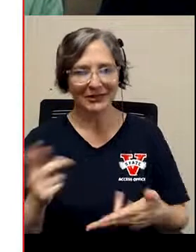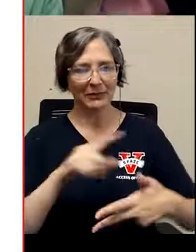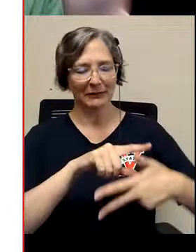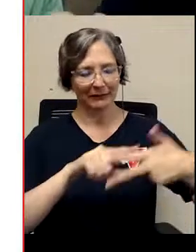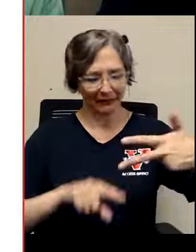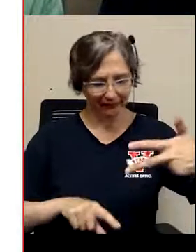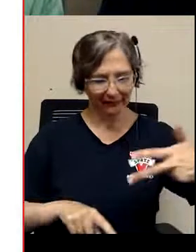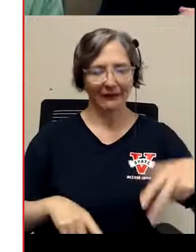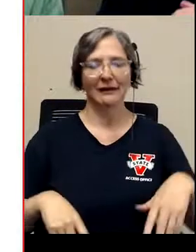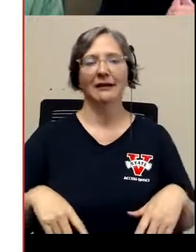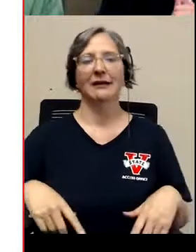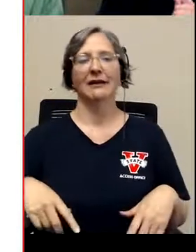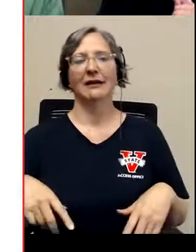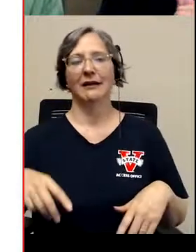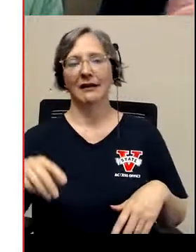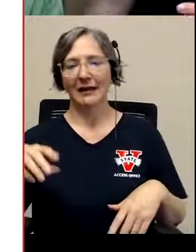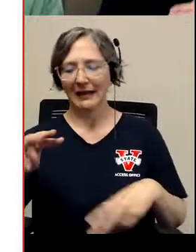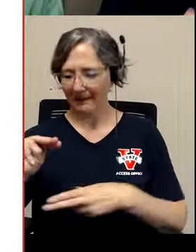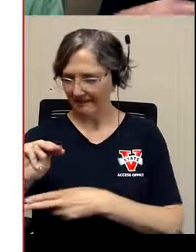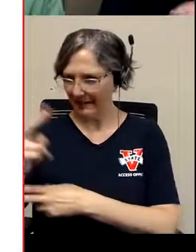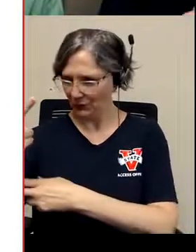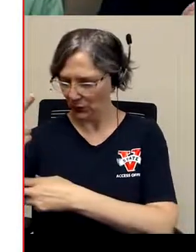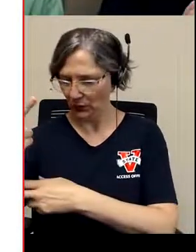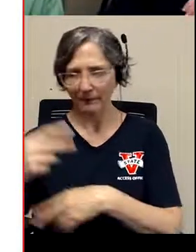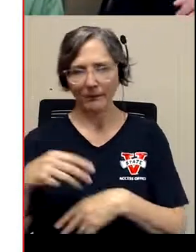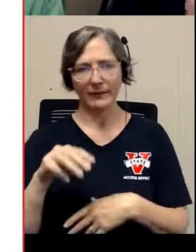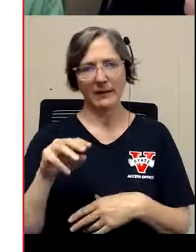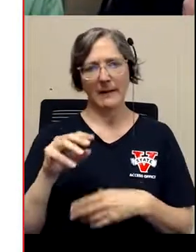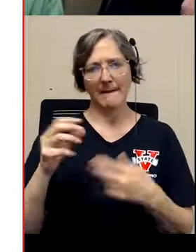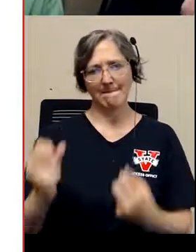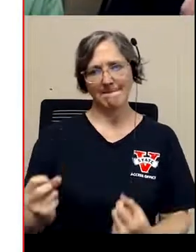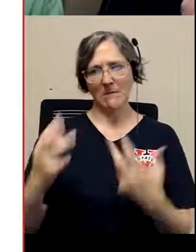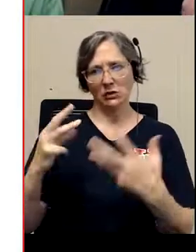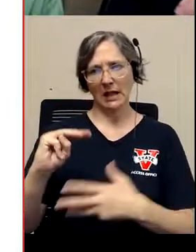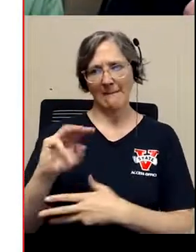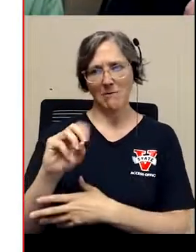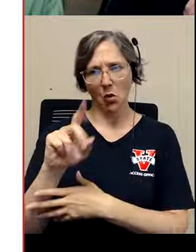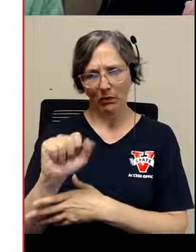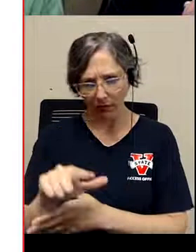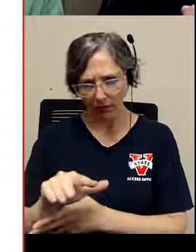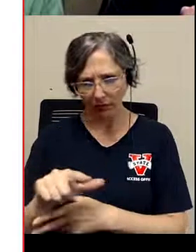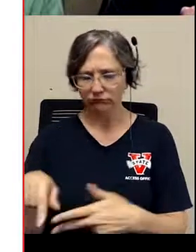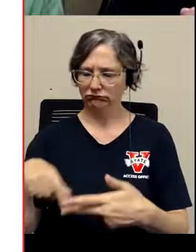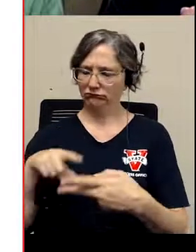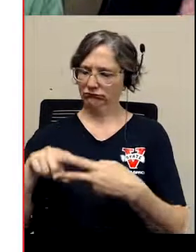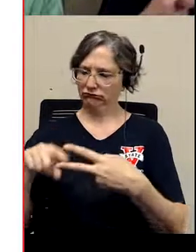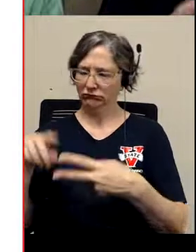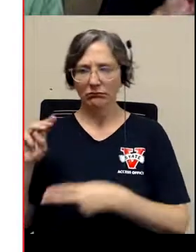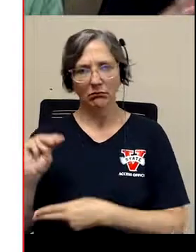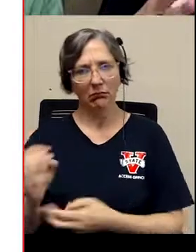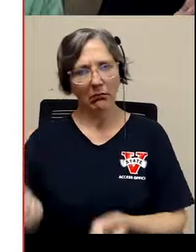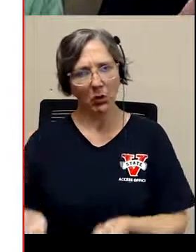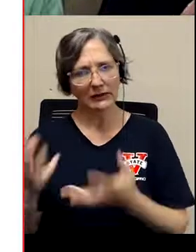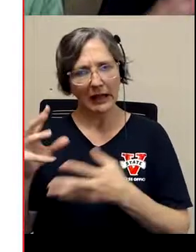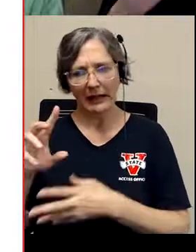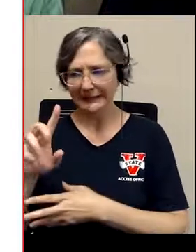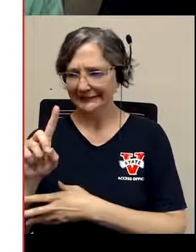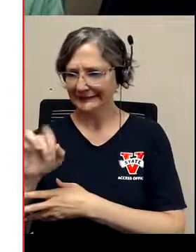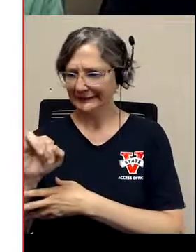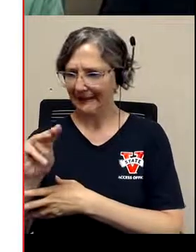also going to look at what does it mean with multimodal? What does it mean for multidimensional? And how does that look when